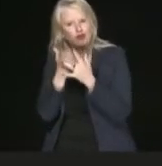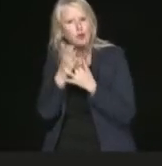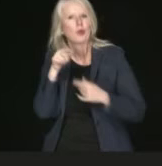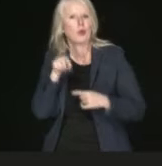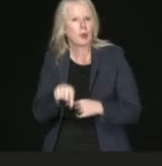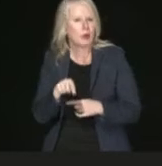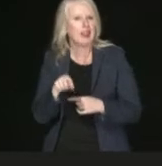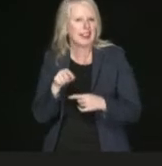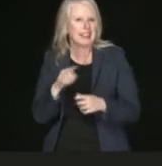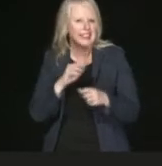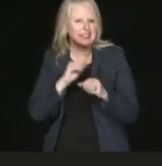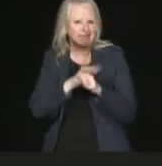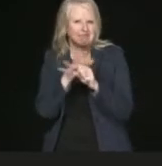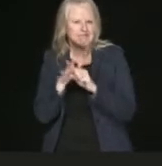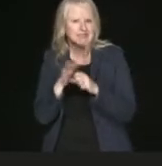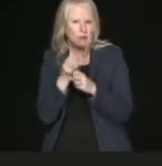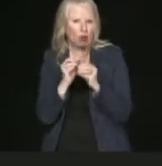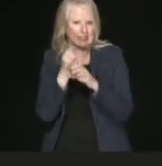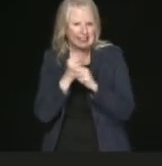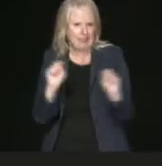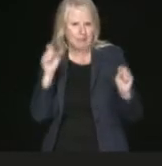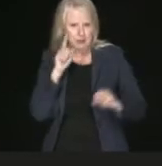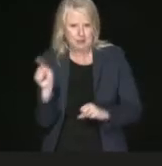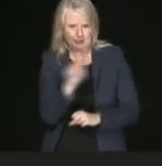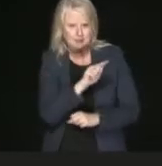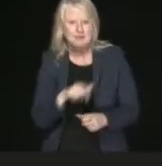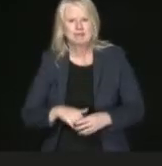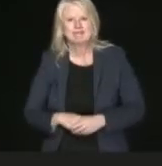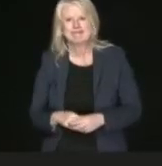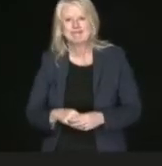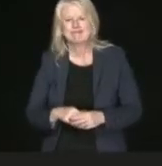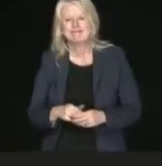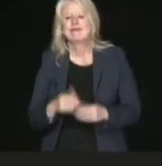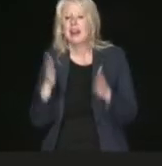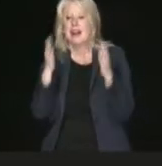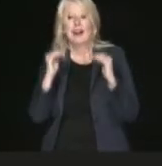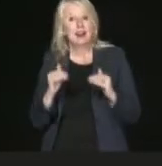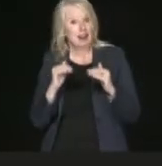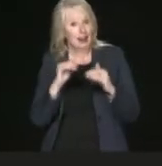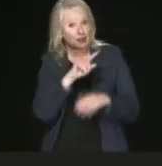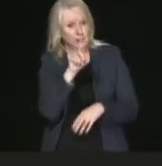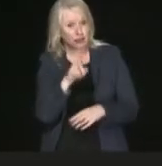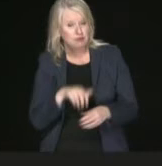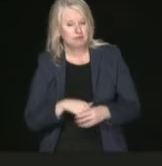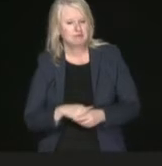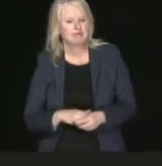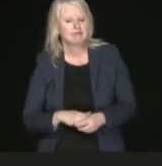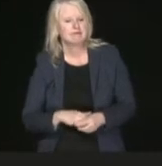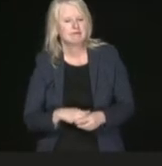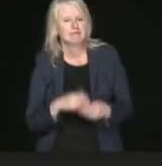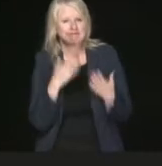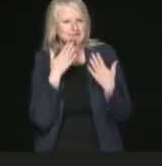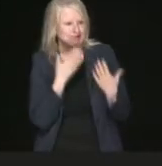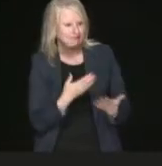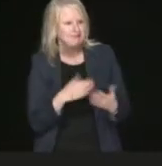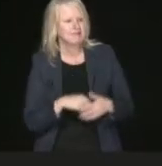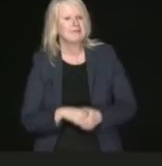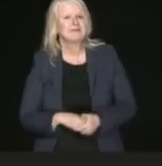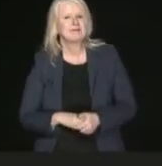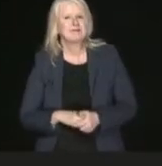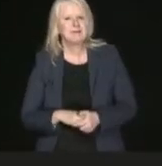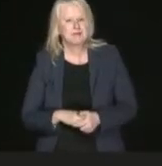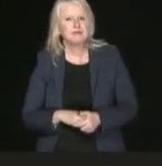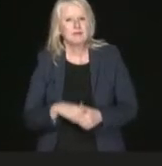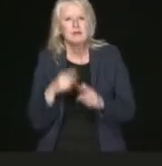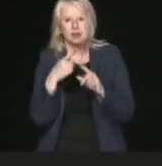safely. Next question, operator. Thank you. Merci. Prochaine question, Marie Vastel,